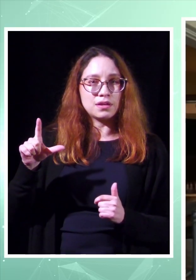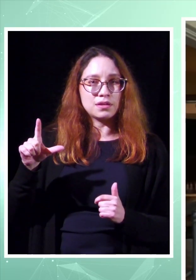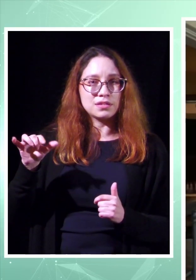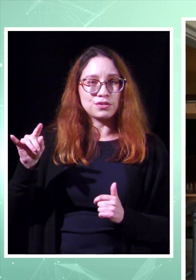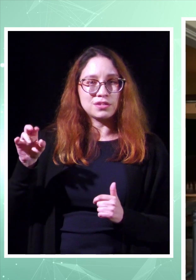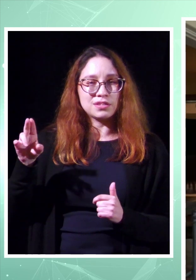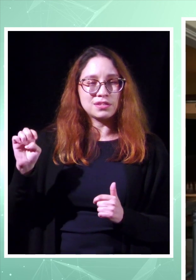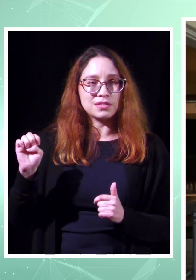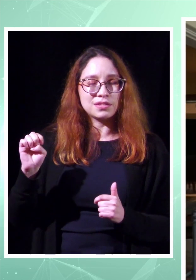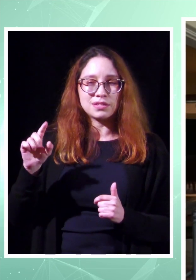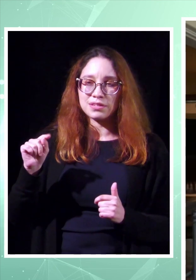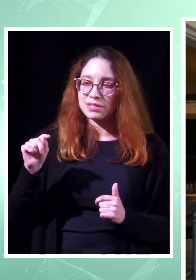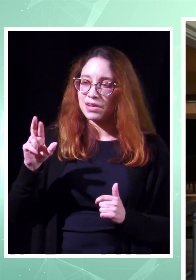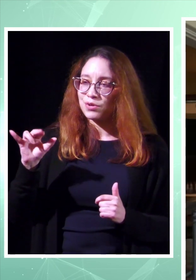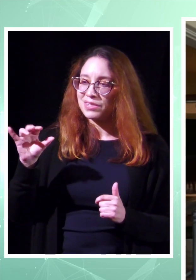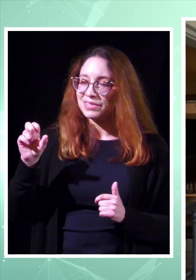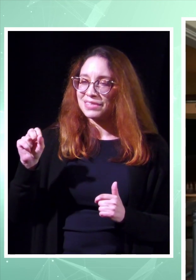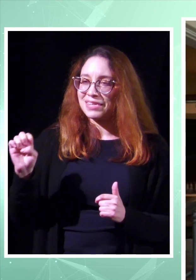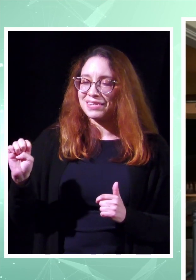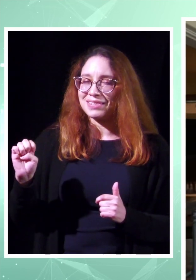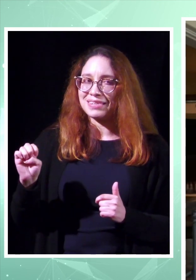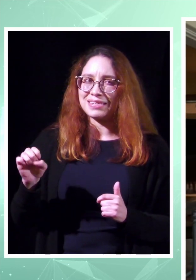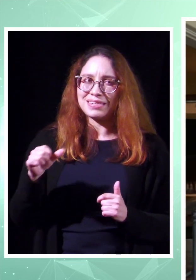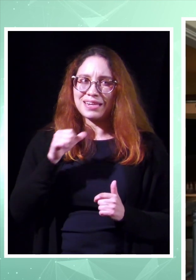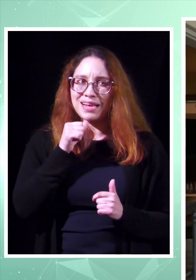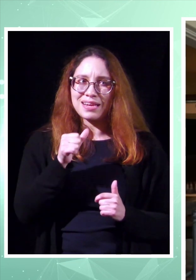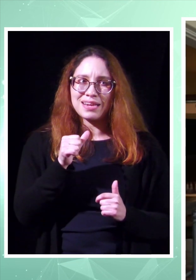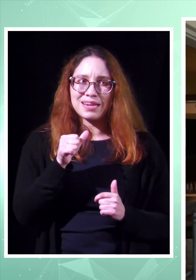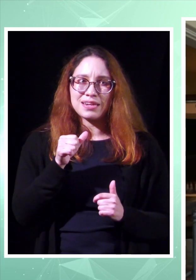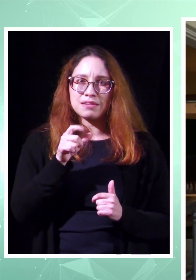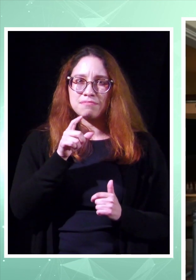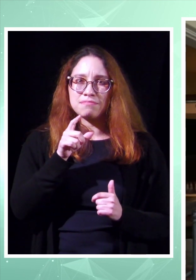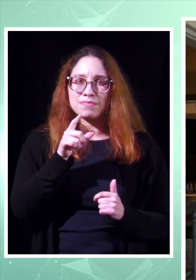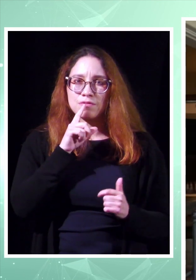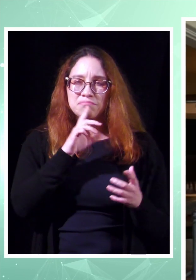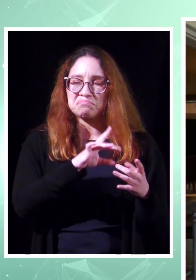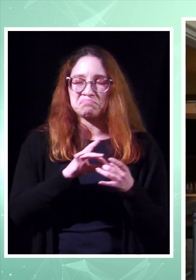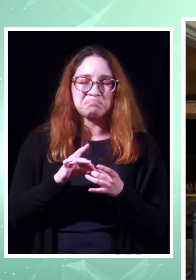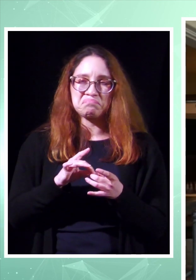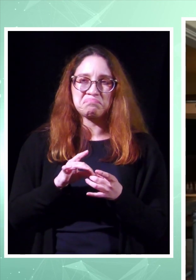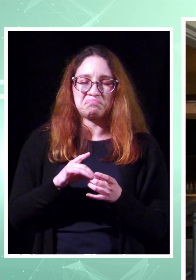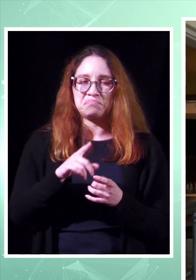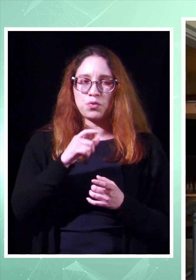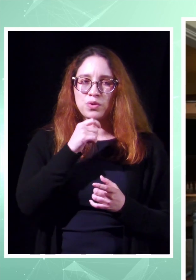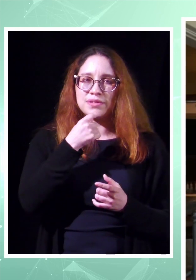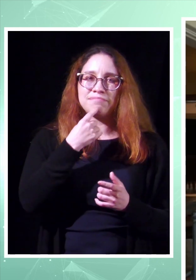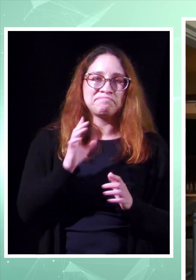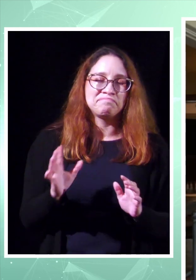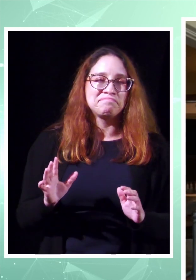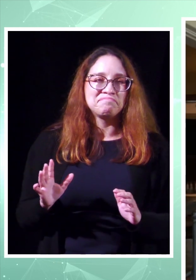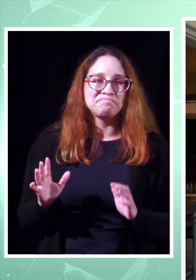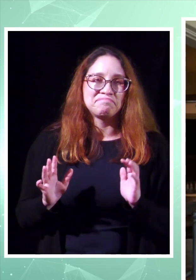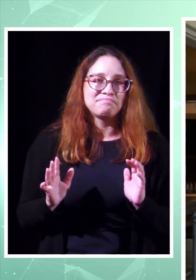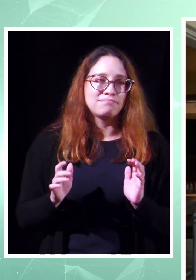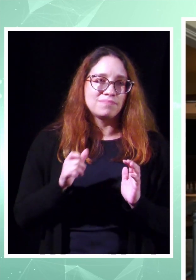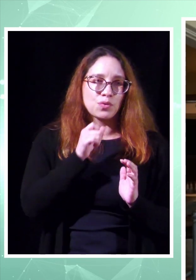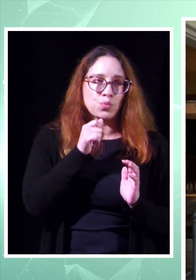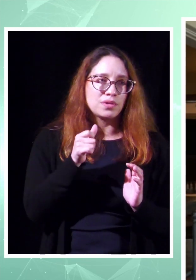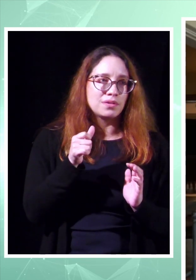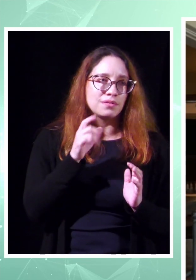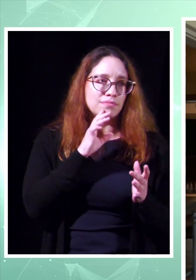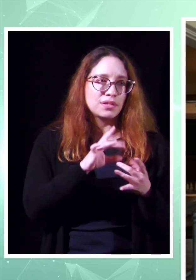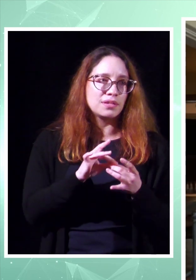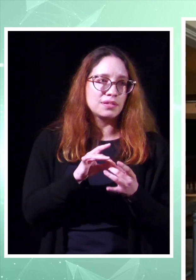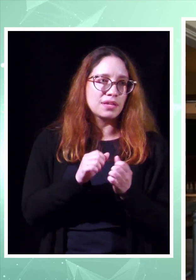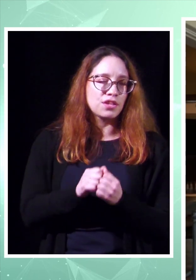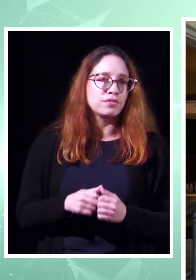I would not draw connections between the two. No, I wouldn't put those together.